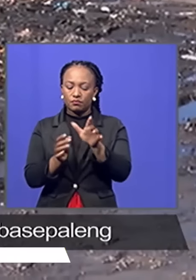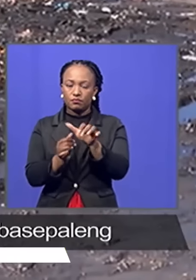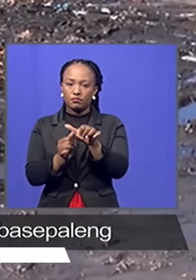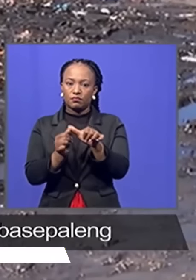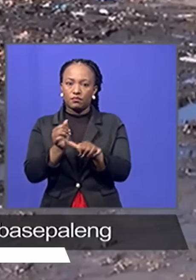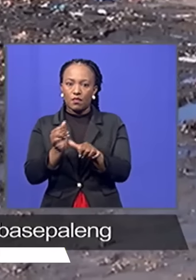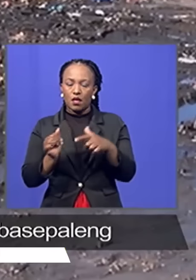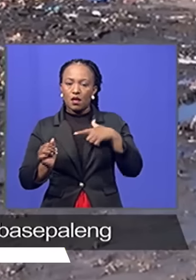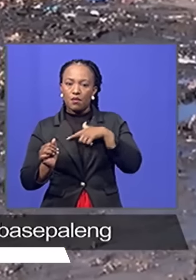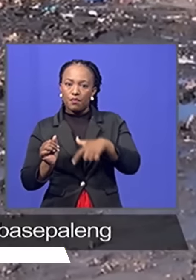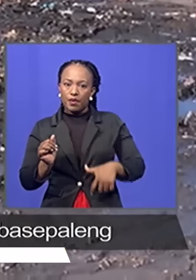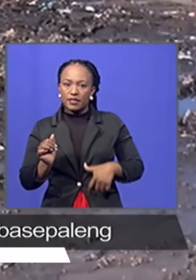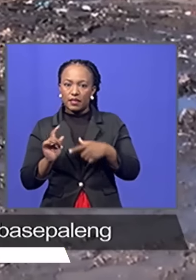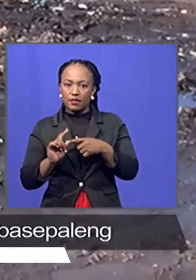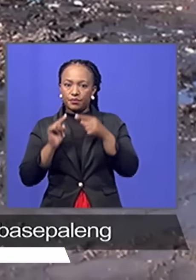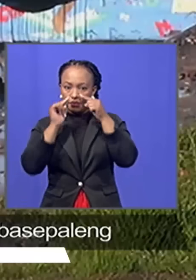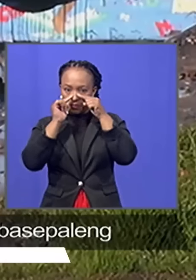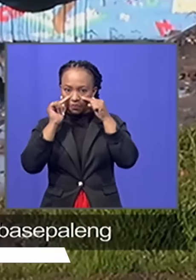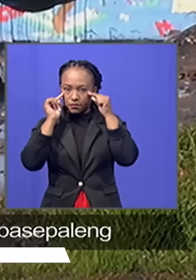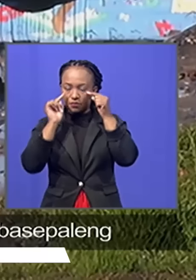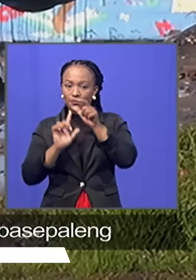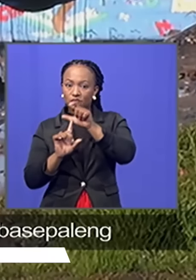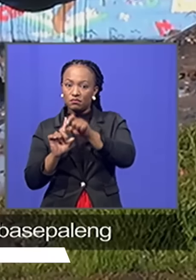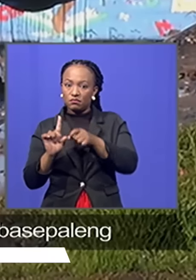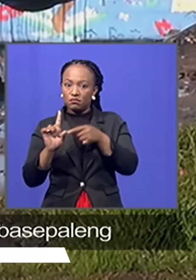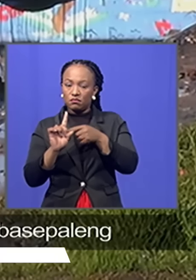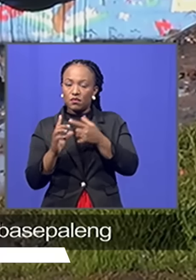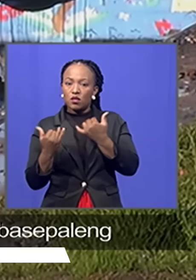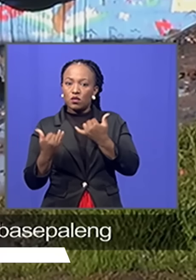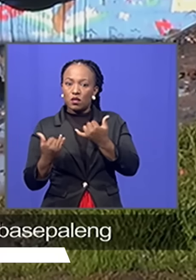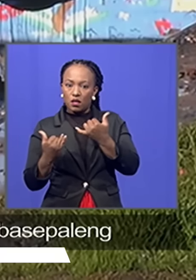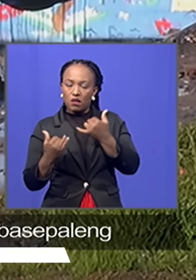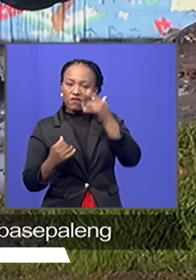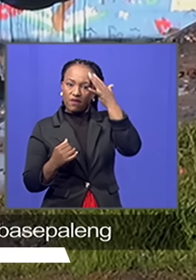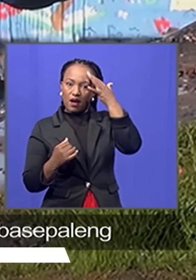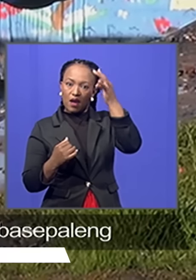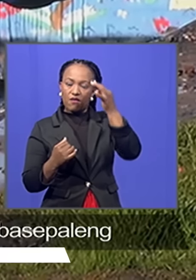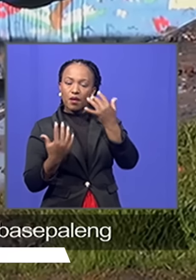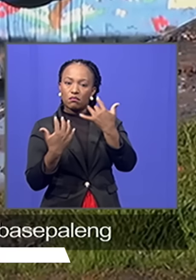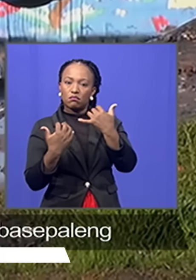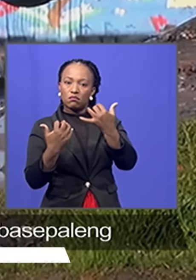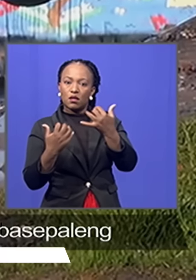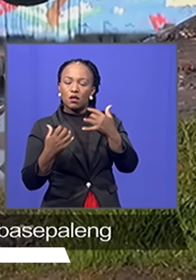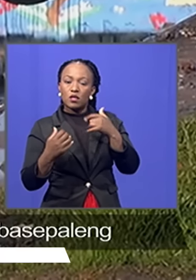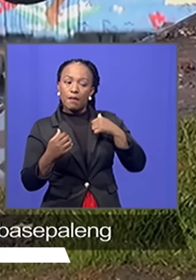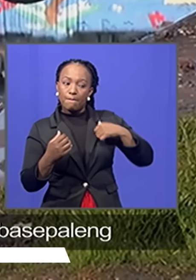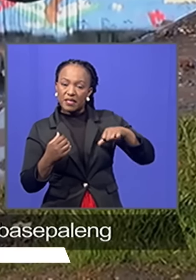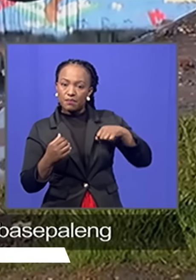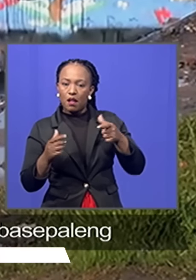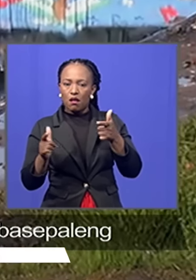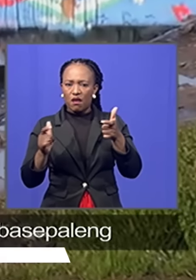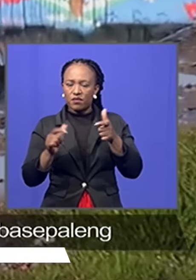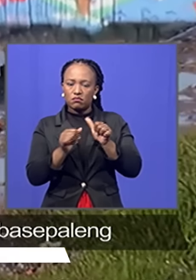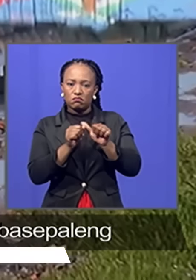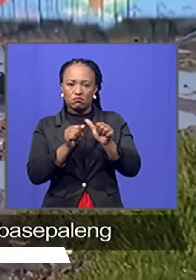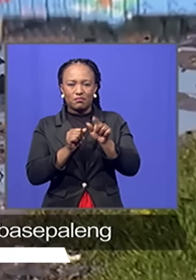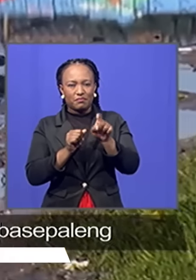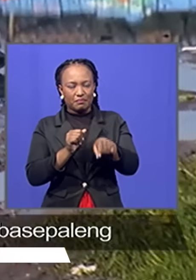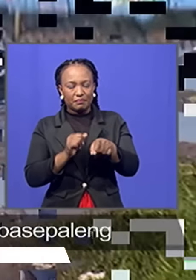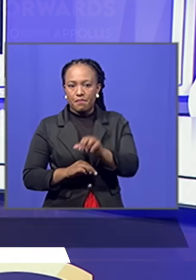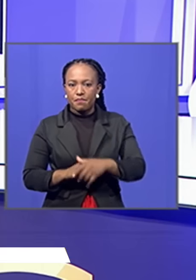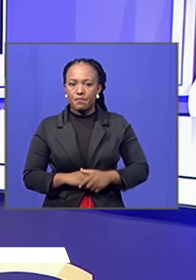Motlatšamopresidente Paul Mashatile o sekamišitše šedi go leano la go setšhaba la mmušo mabapi le go kaonafatša taolo mebasepaleng.